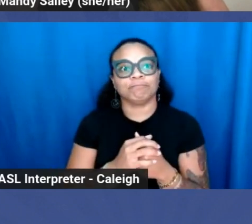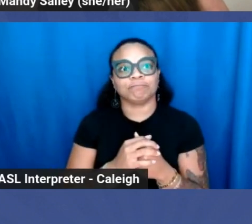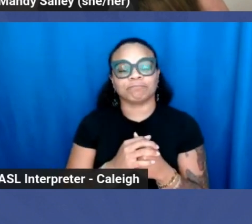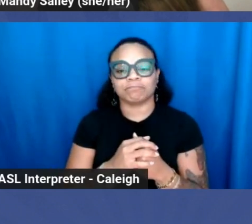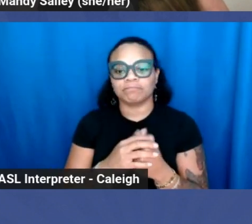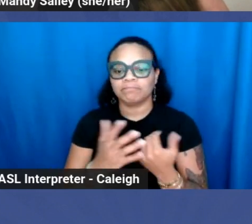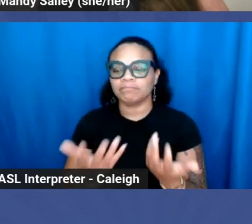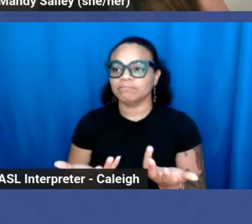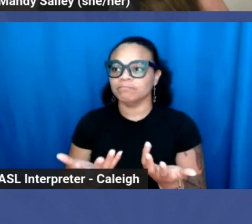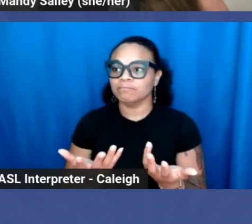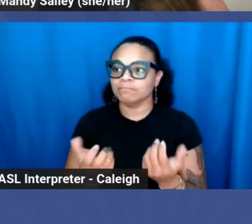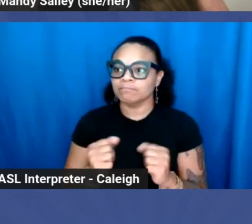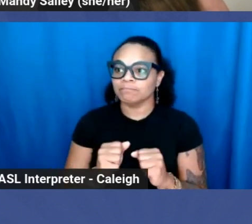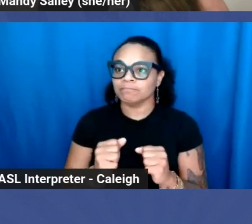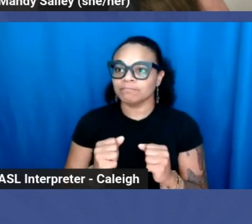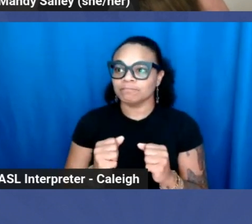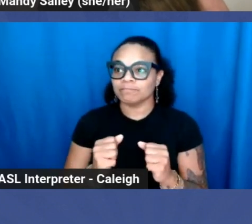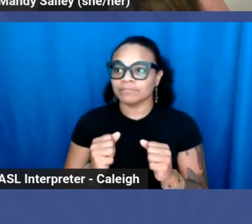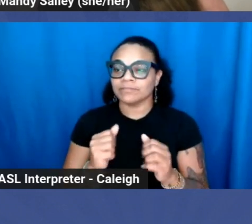being